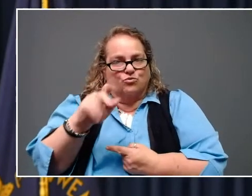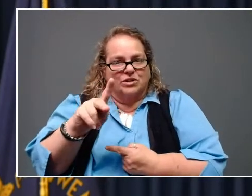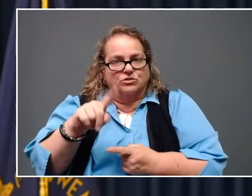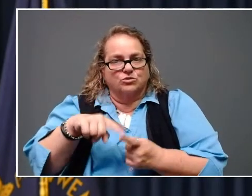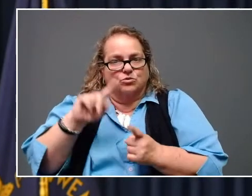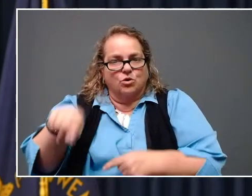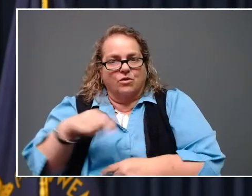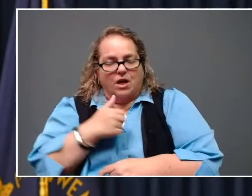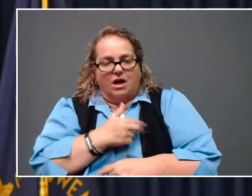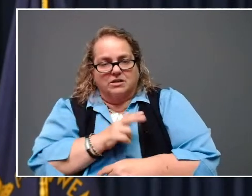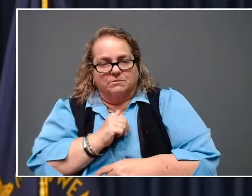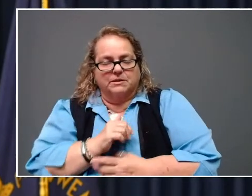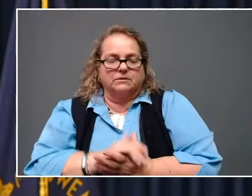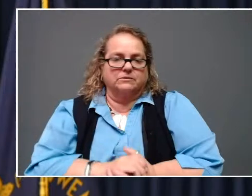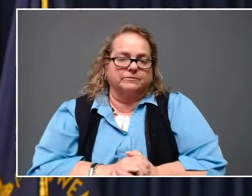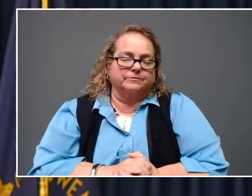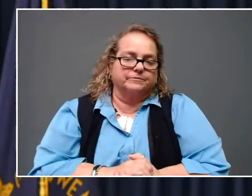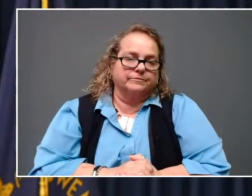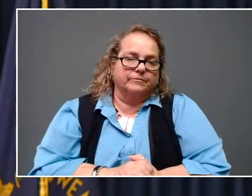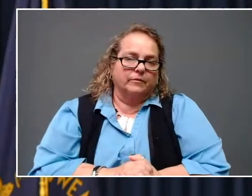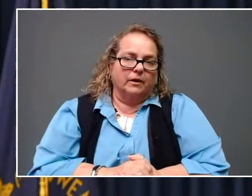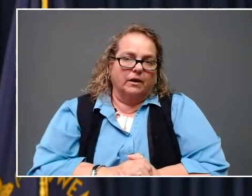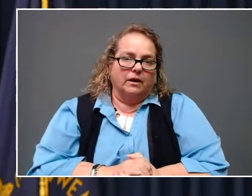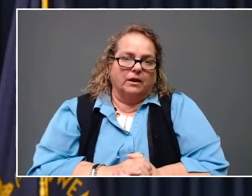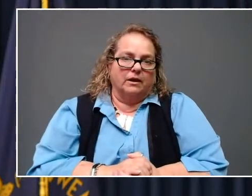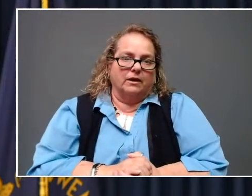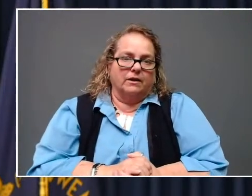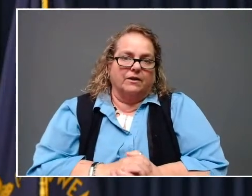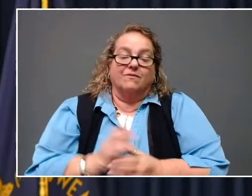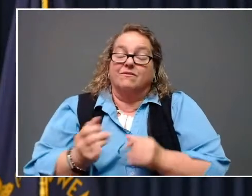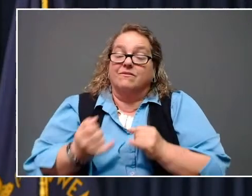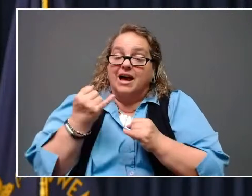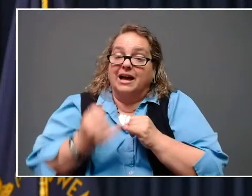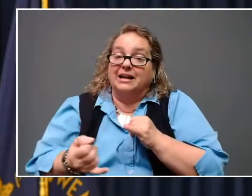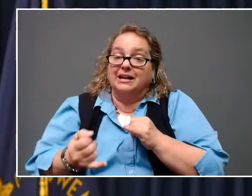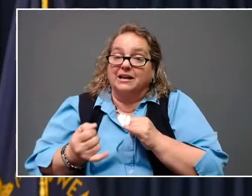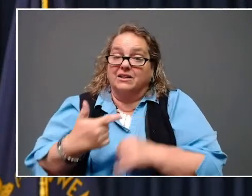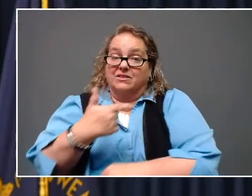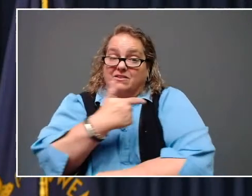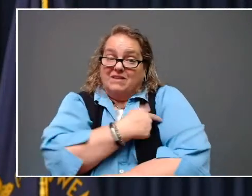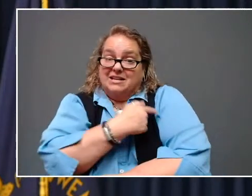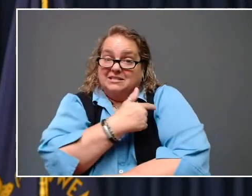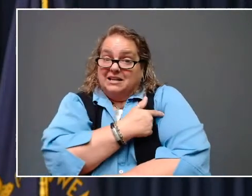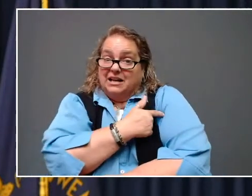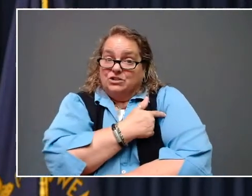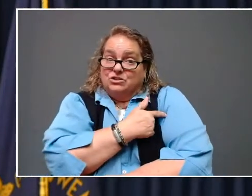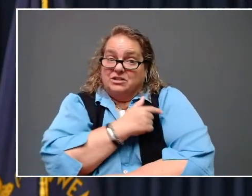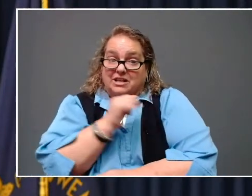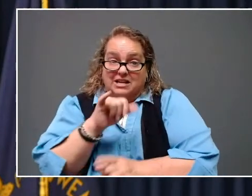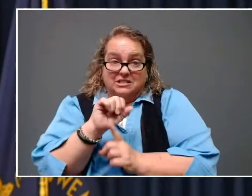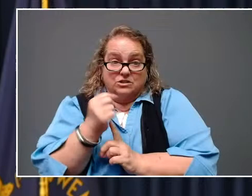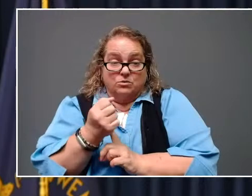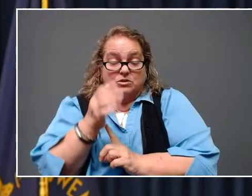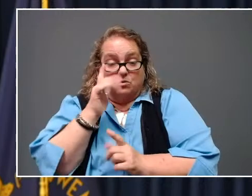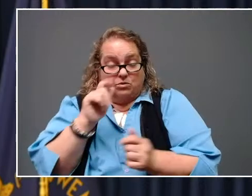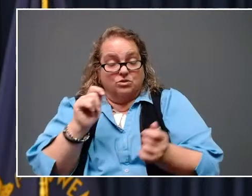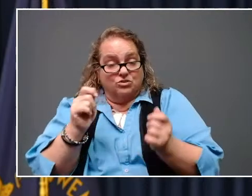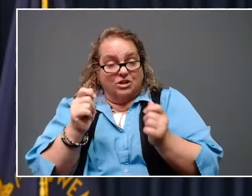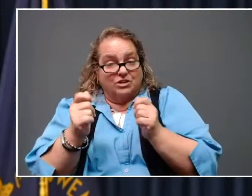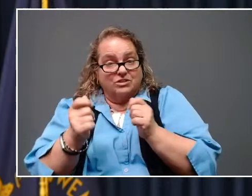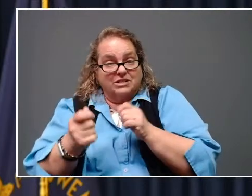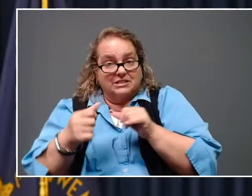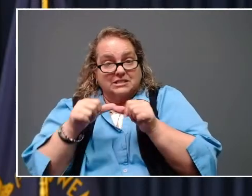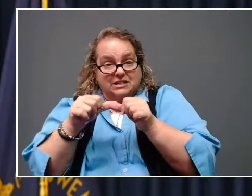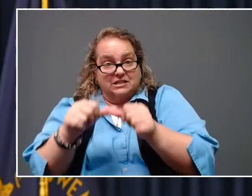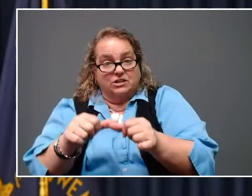particularly sick. And then finally, the vaccination situation will continue to evolve over time. And just